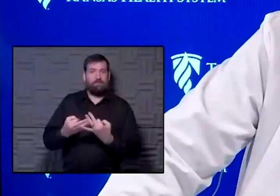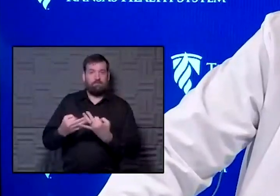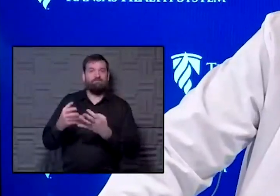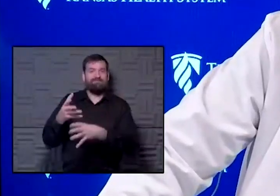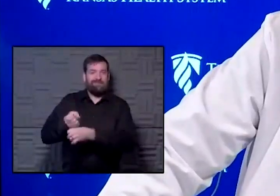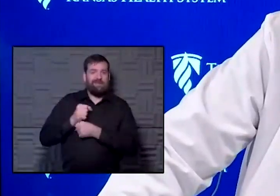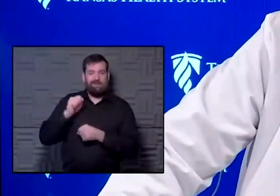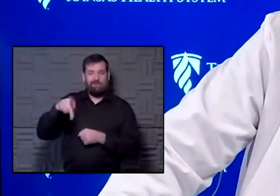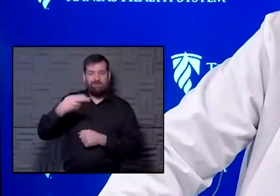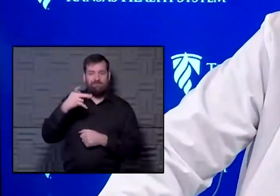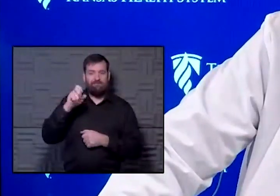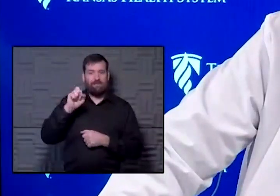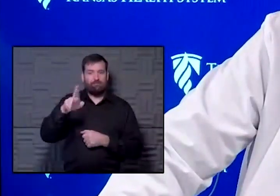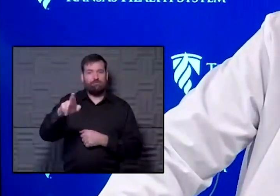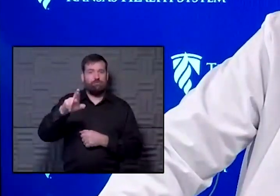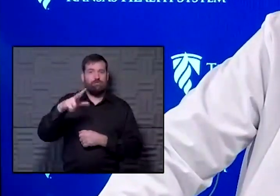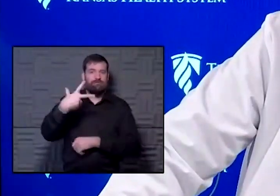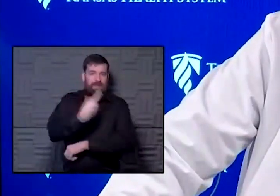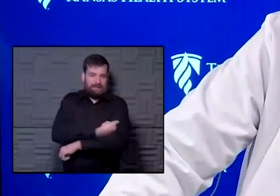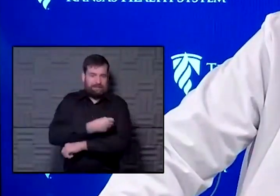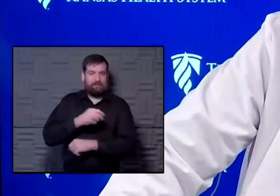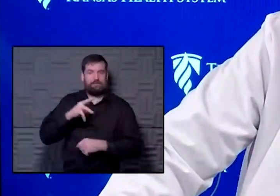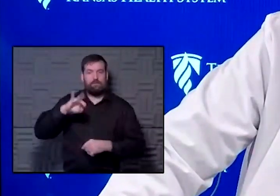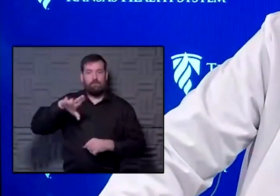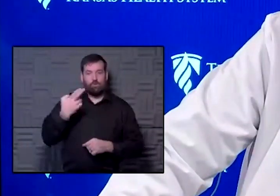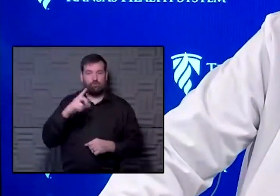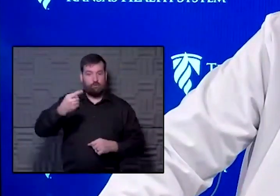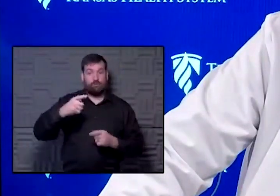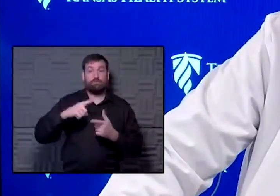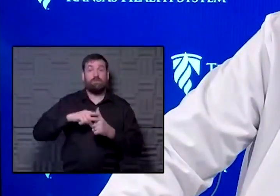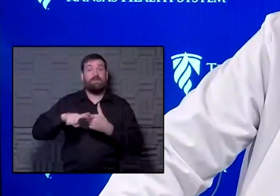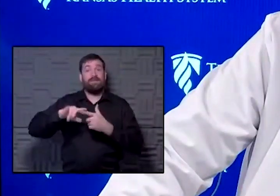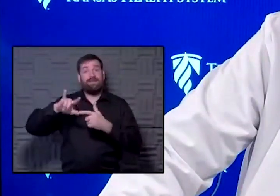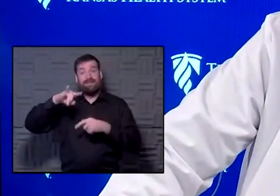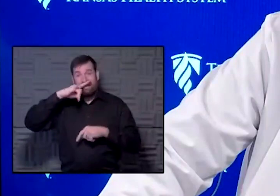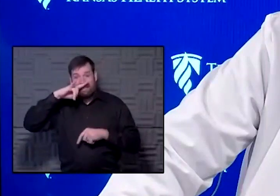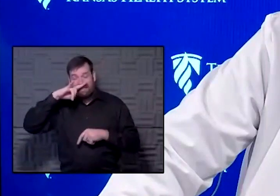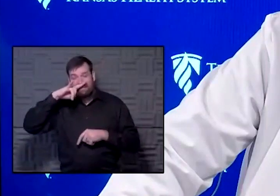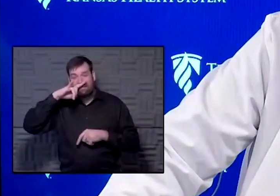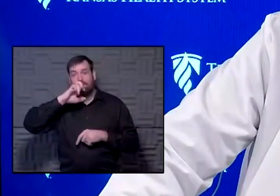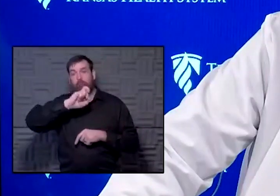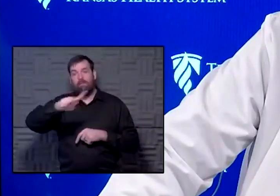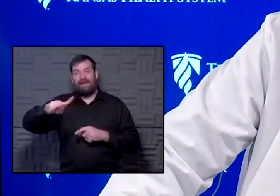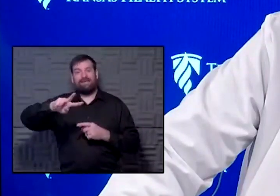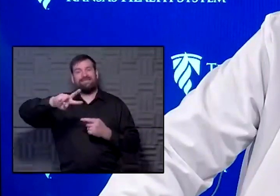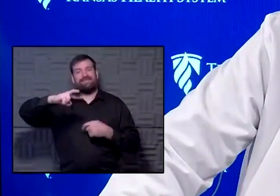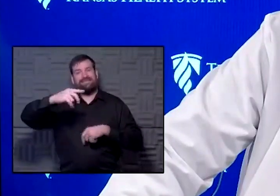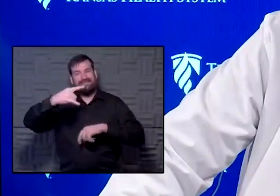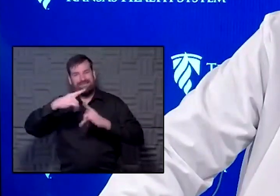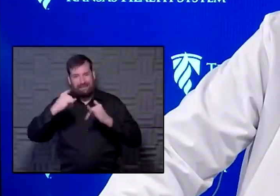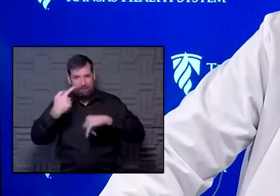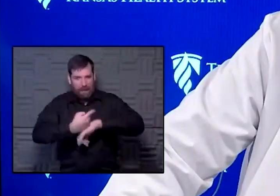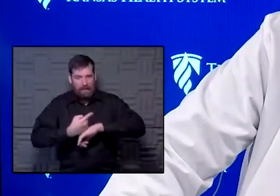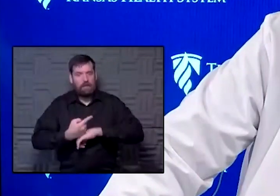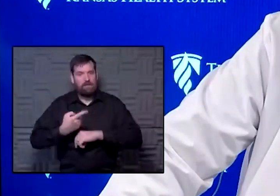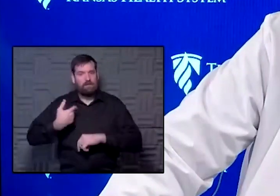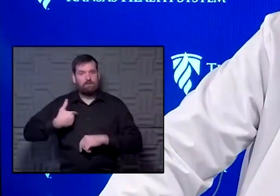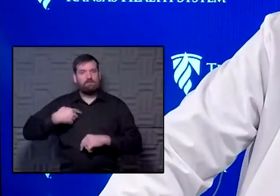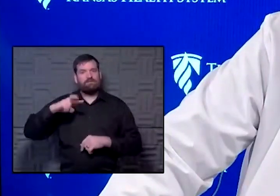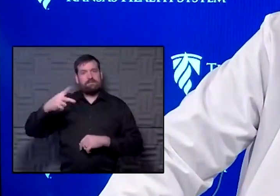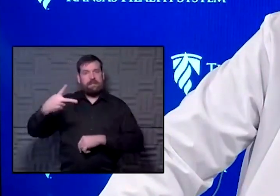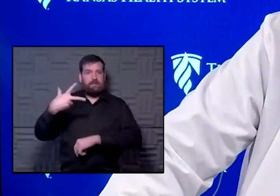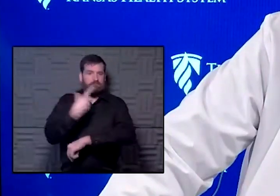Pfizer vaccine on March 1st. All right. And then my kids go back to school the day we get our second jab. Will we have